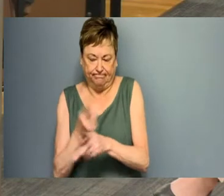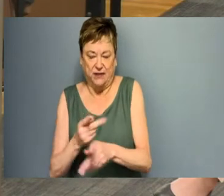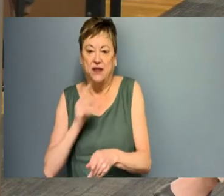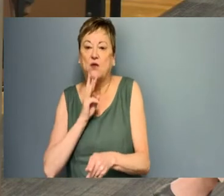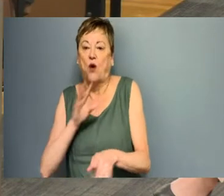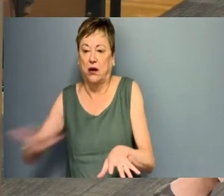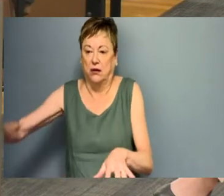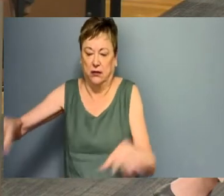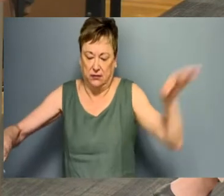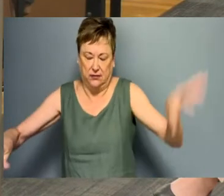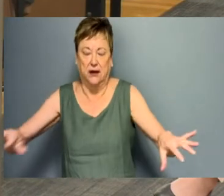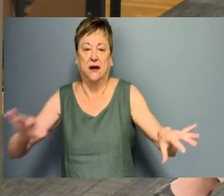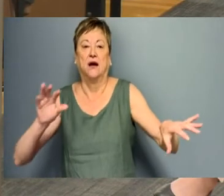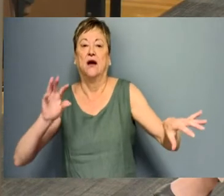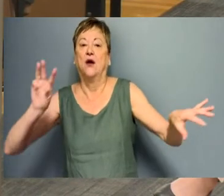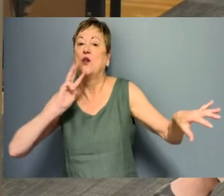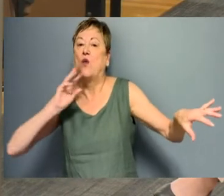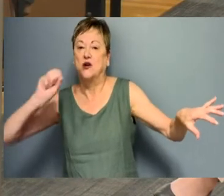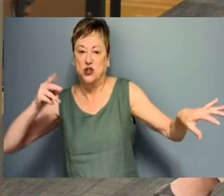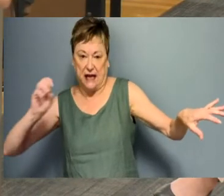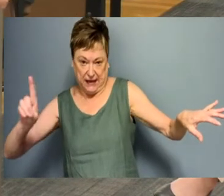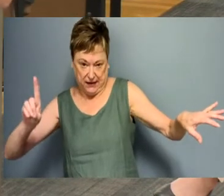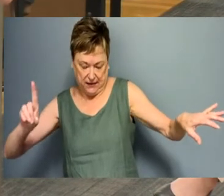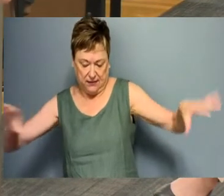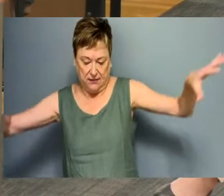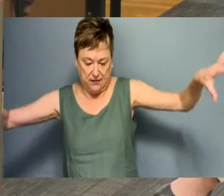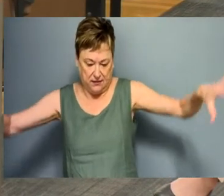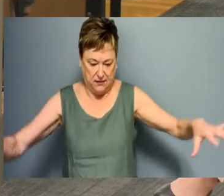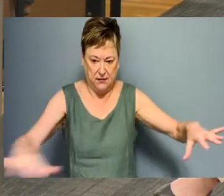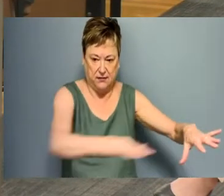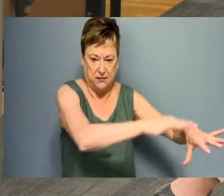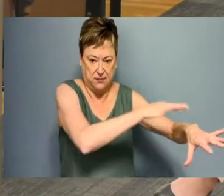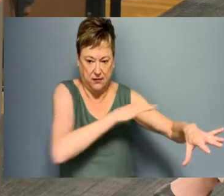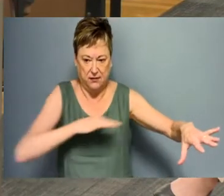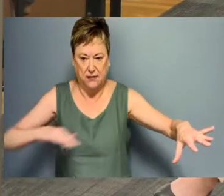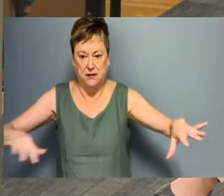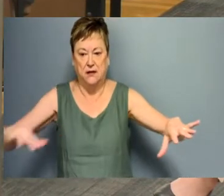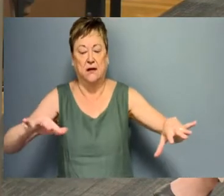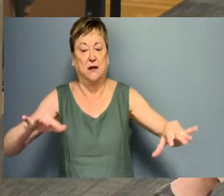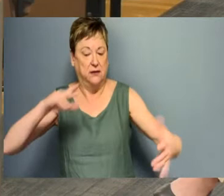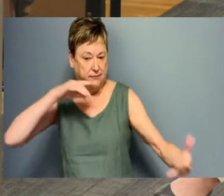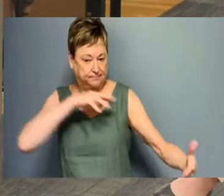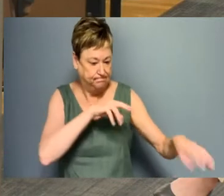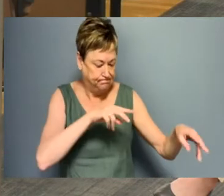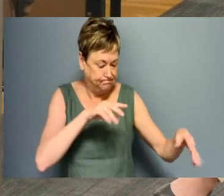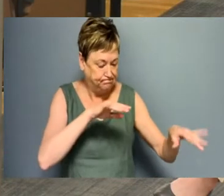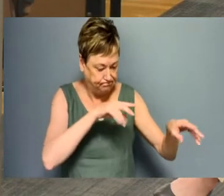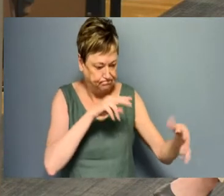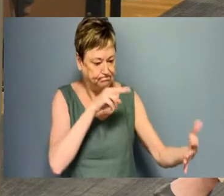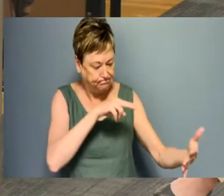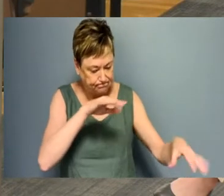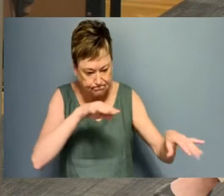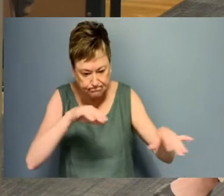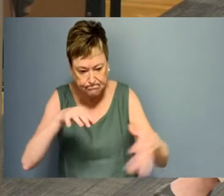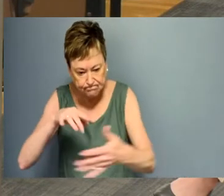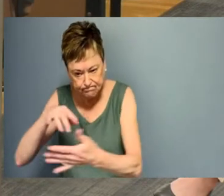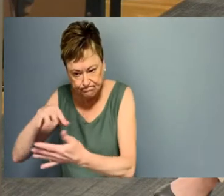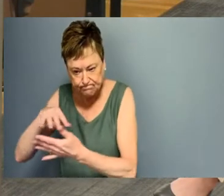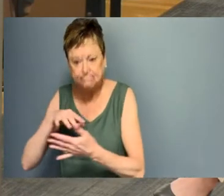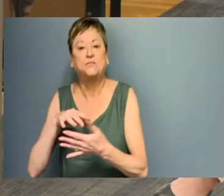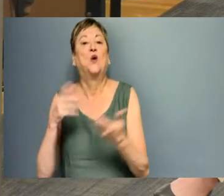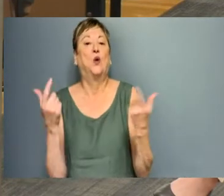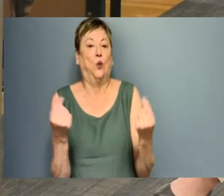So first we needed to look at the entire upper watershed and study that and see what we could do there so that we